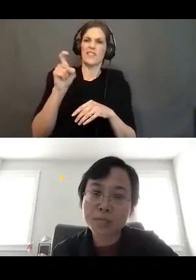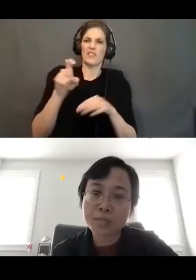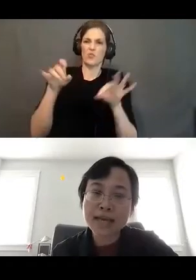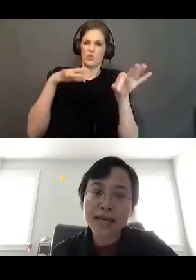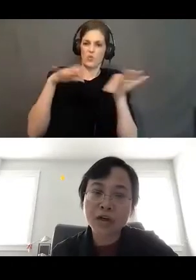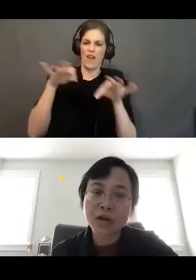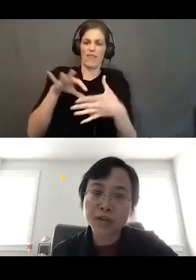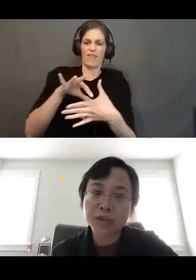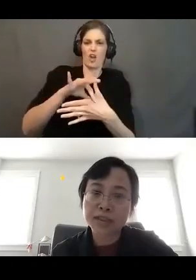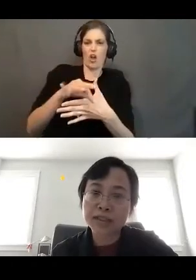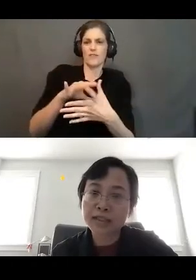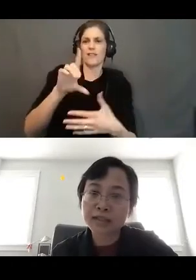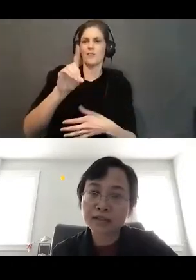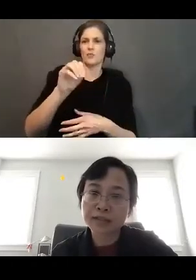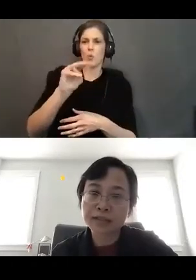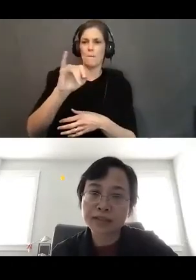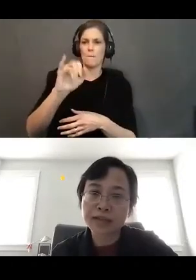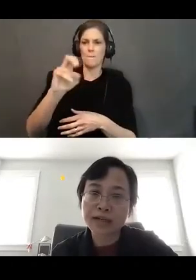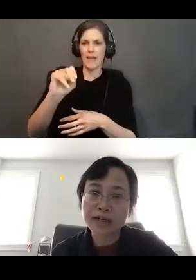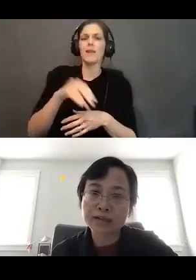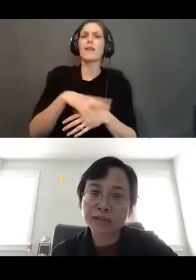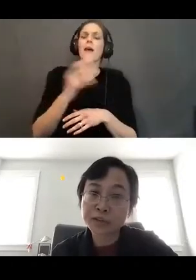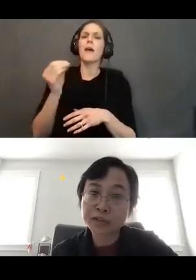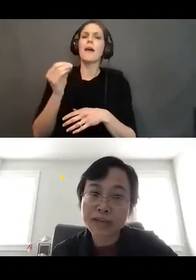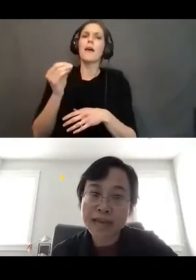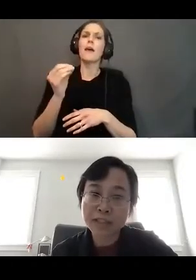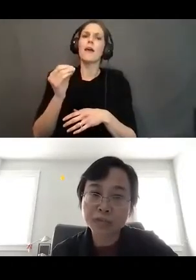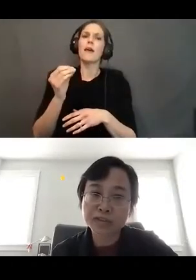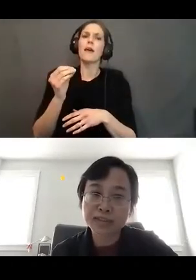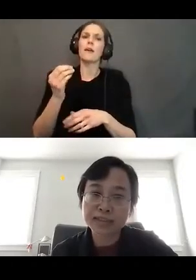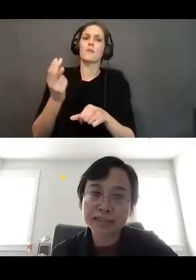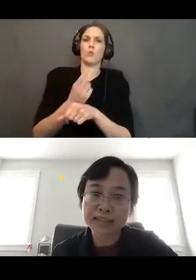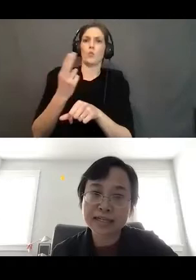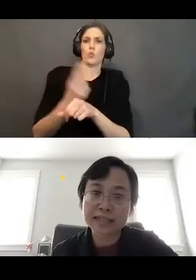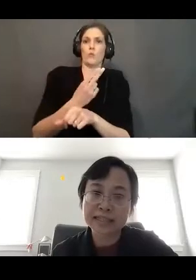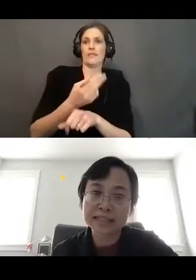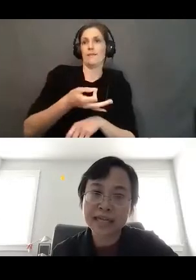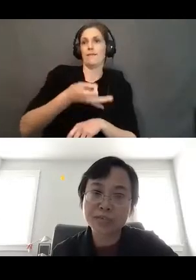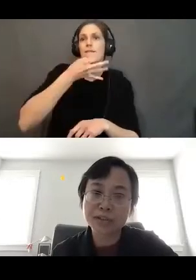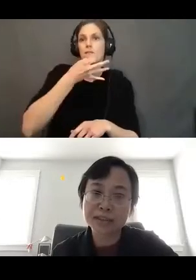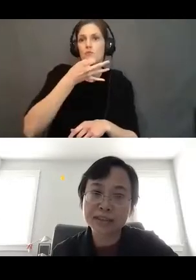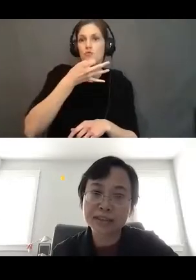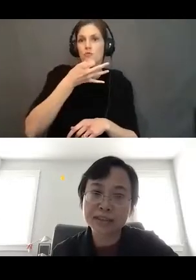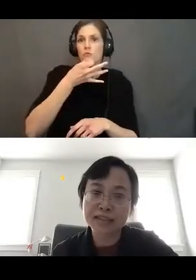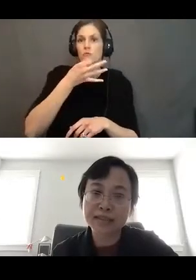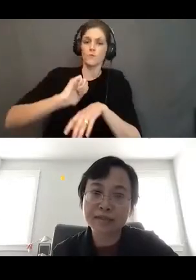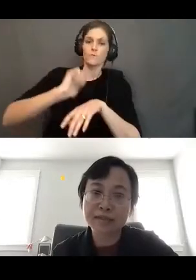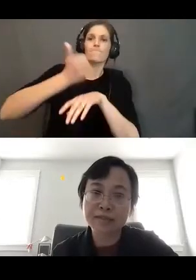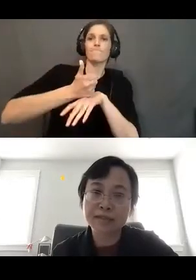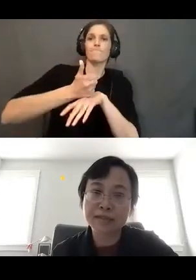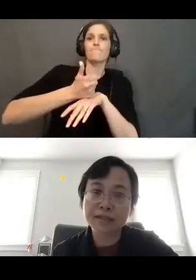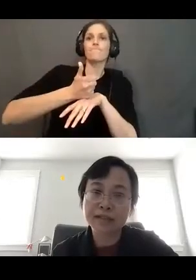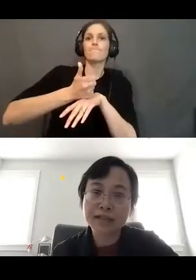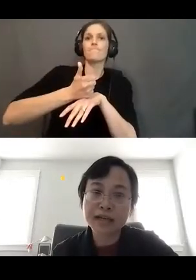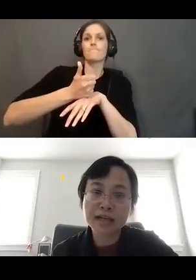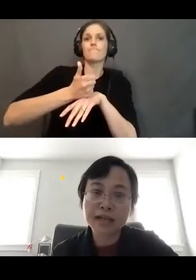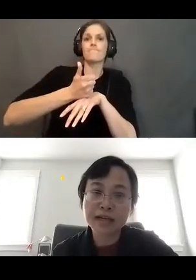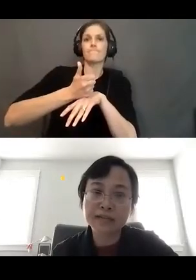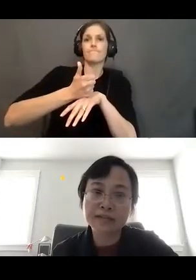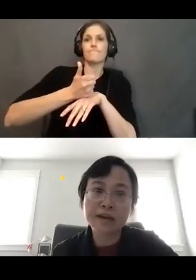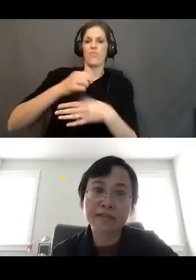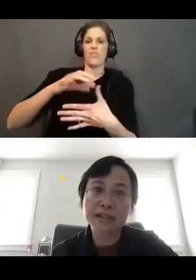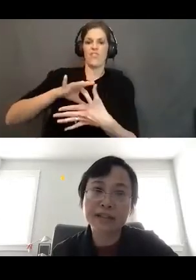domain, and also the need of the use of experts in establishing the